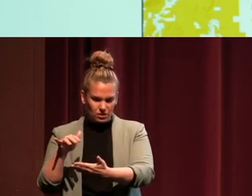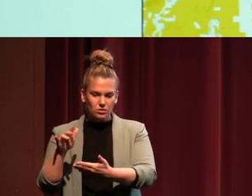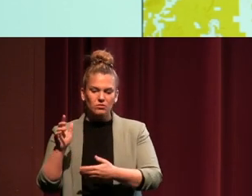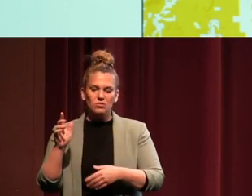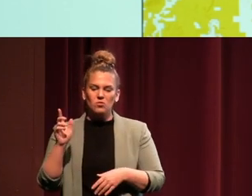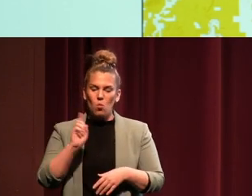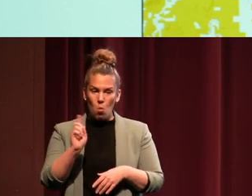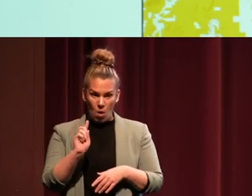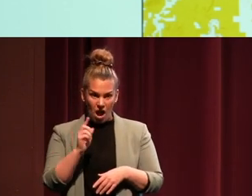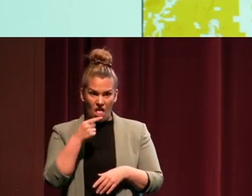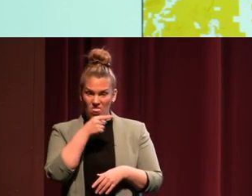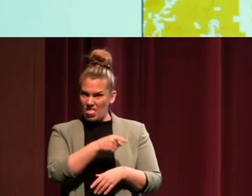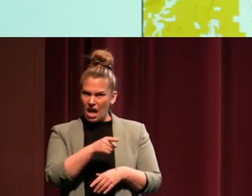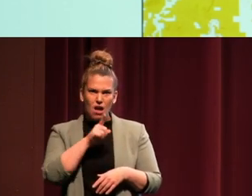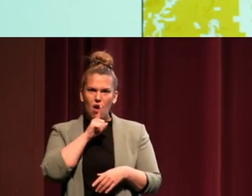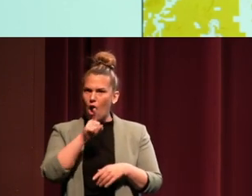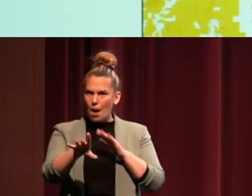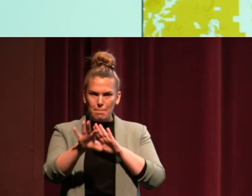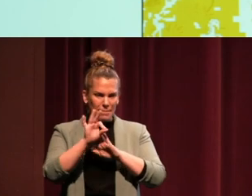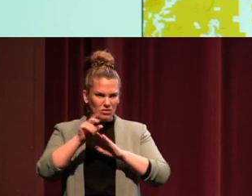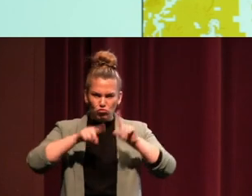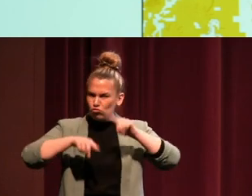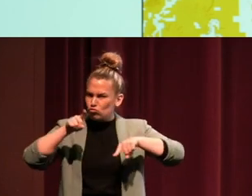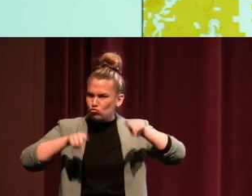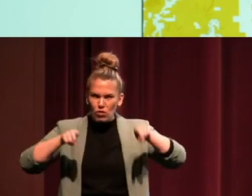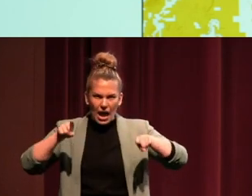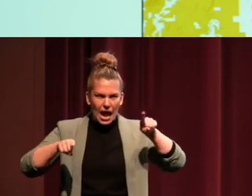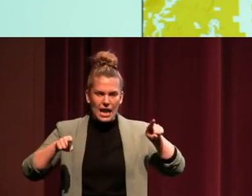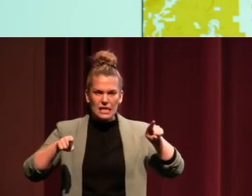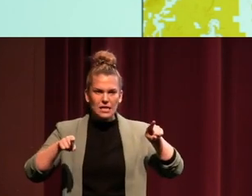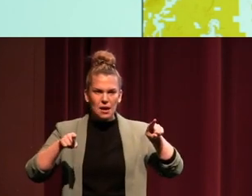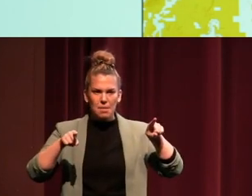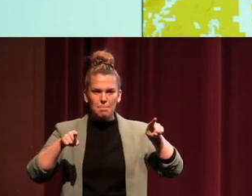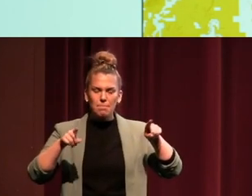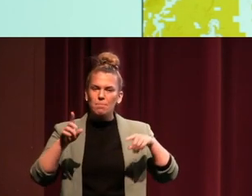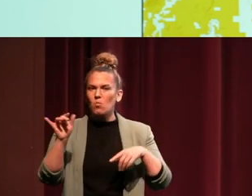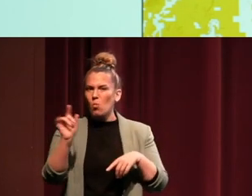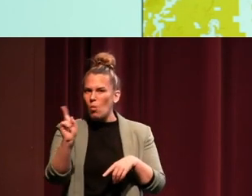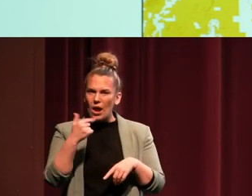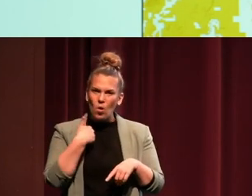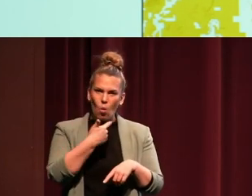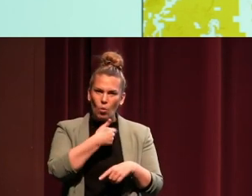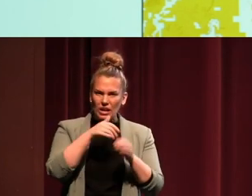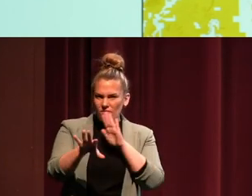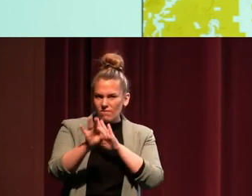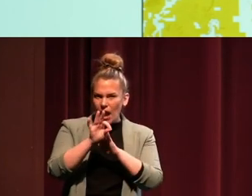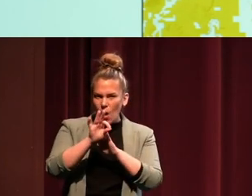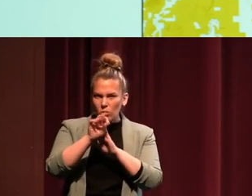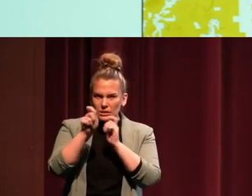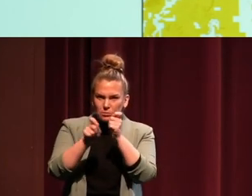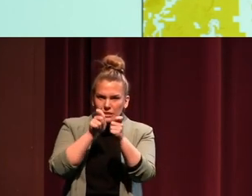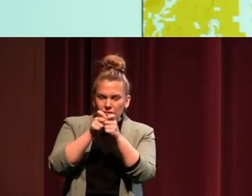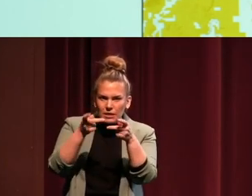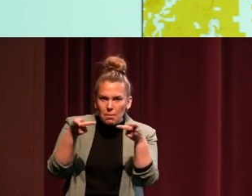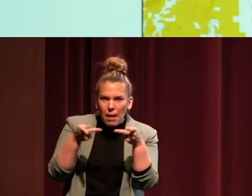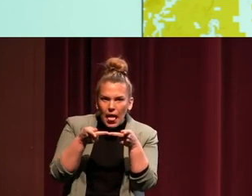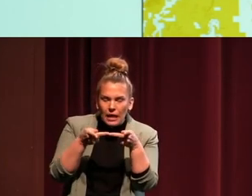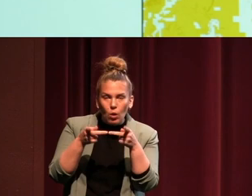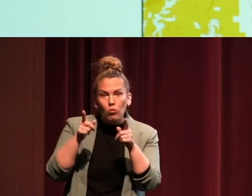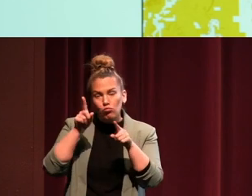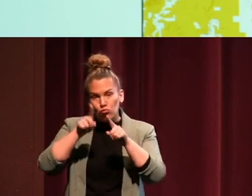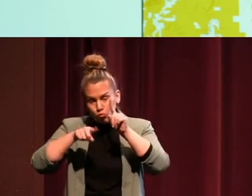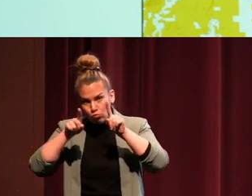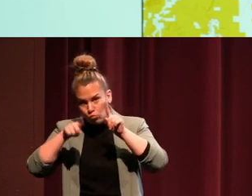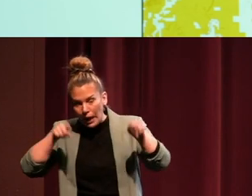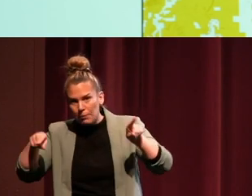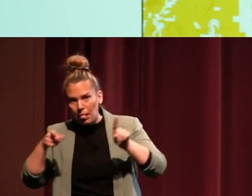were selected in a random stratified procedure, such that we located points within the full, we randomly located